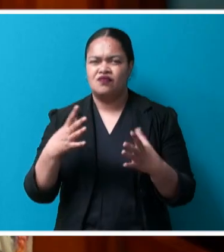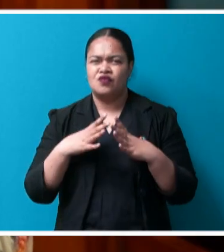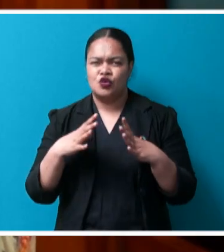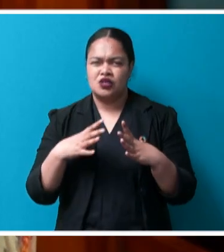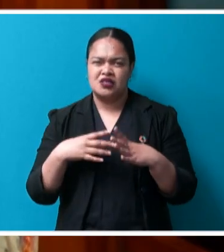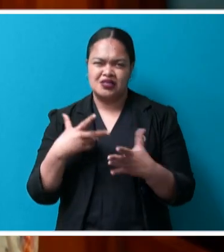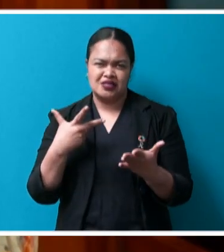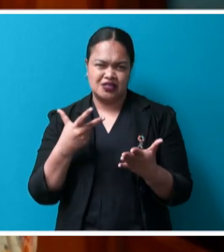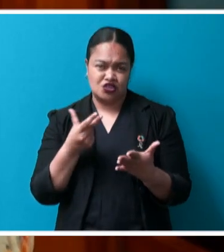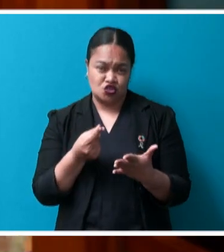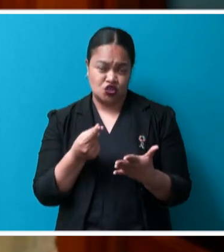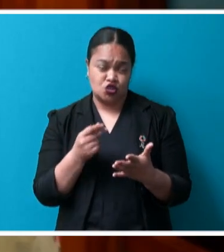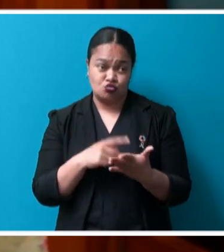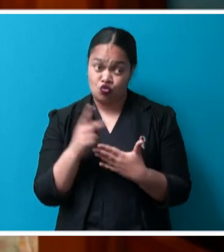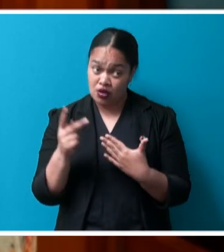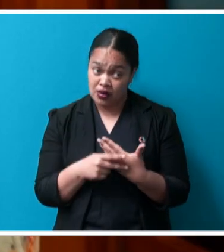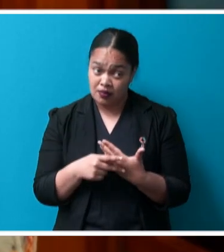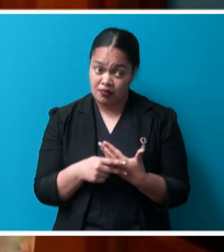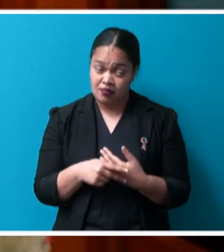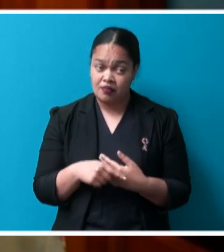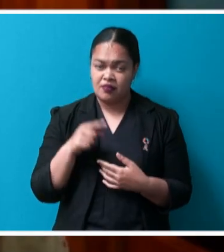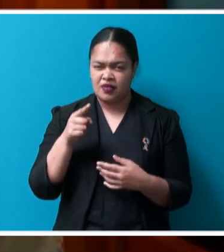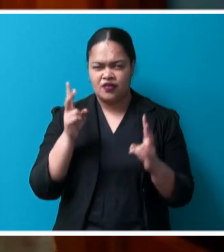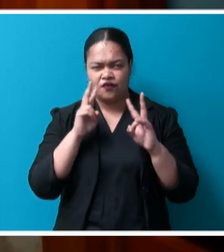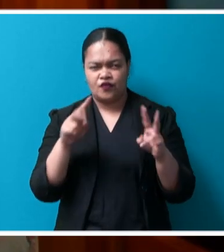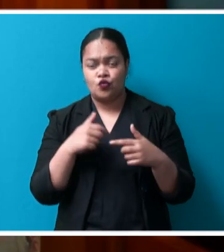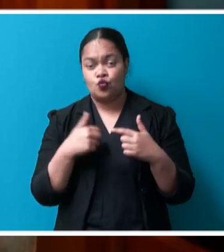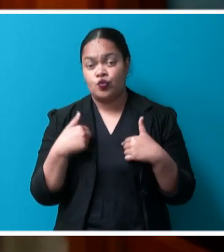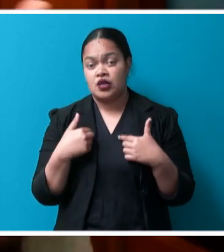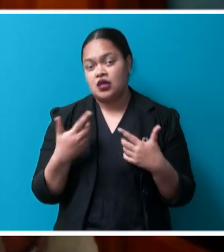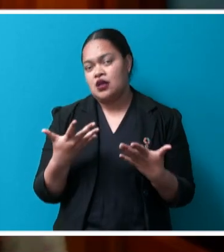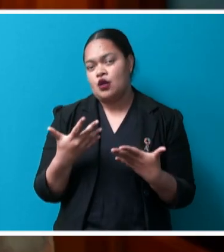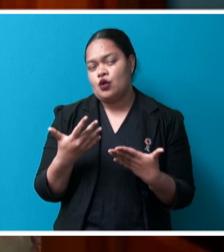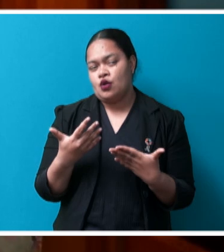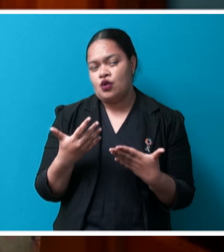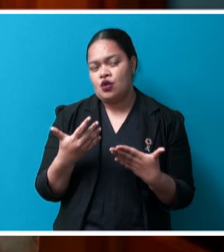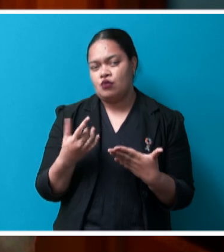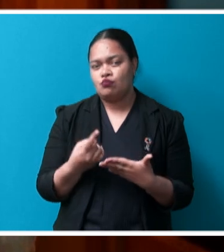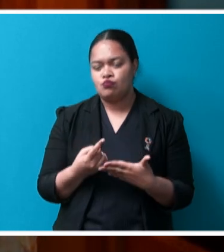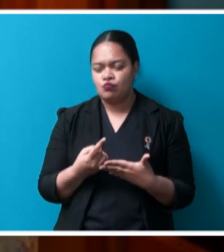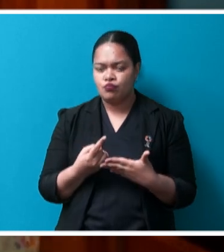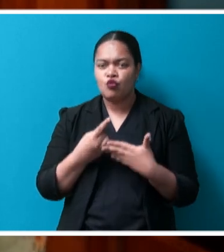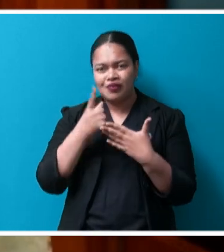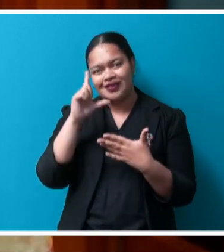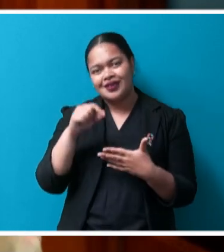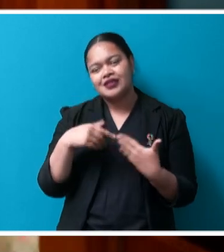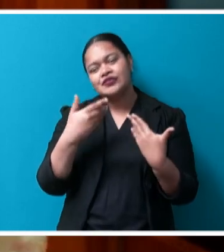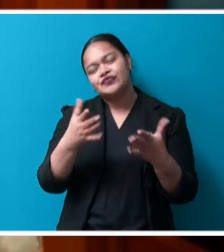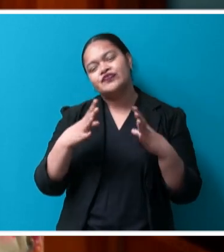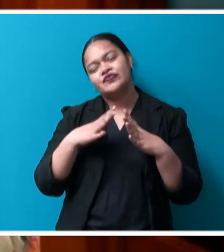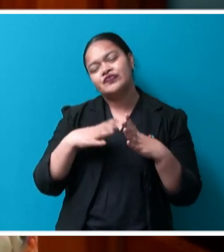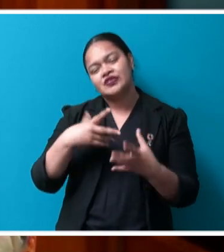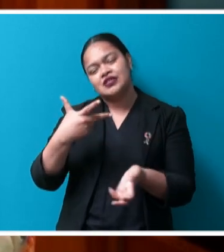program. There is this view that we are promoting the use of drugs rather than preventing the spread